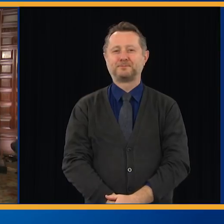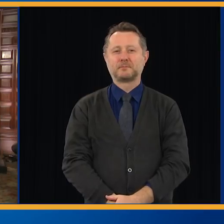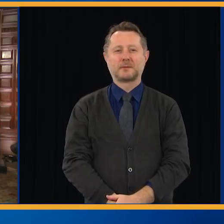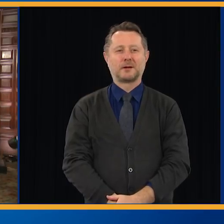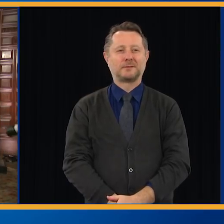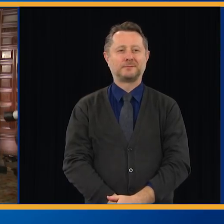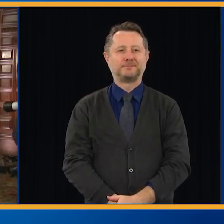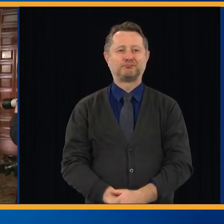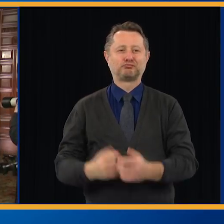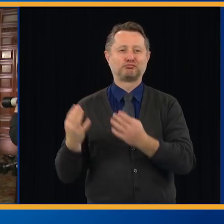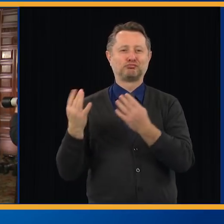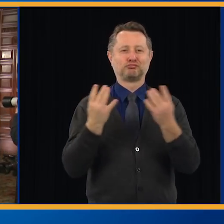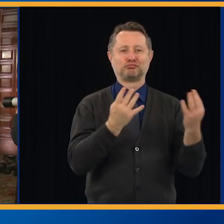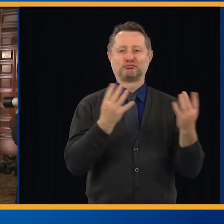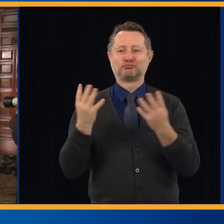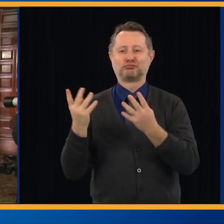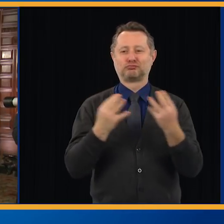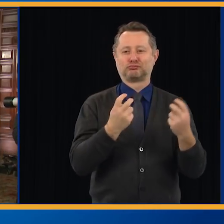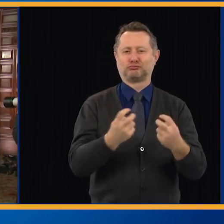Good morning,